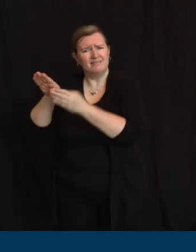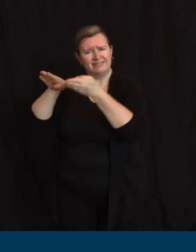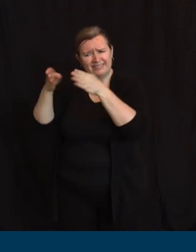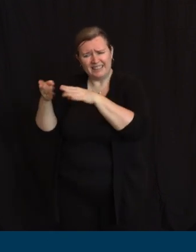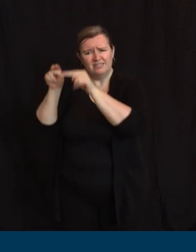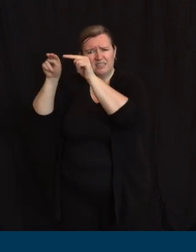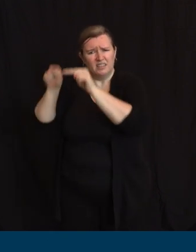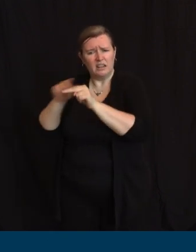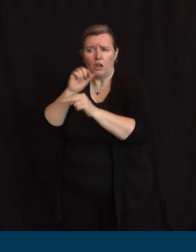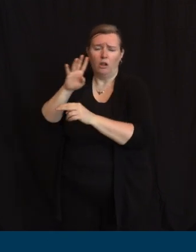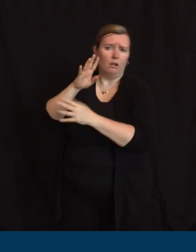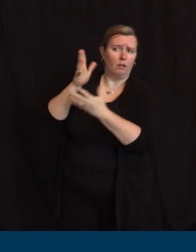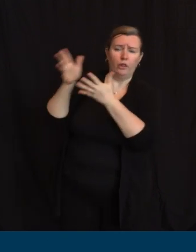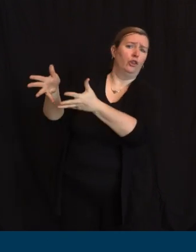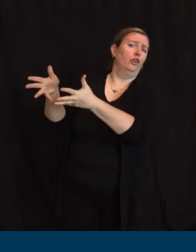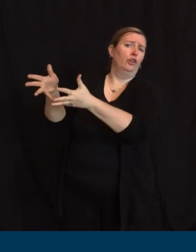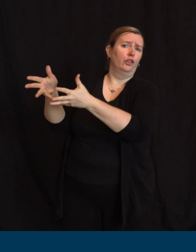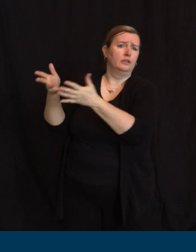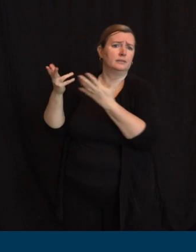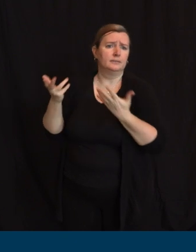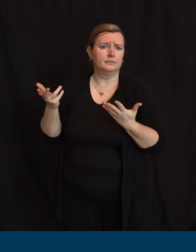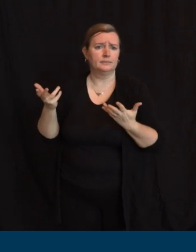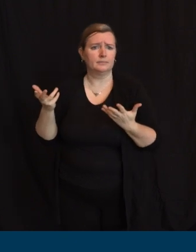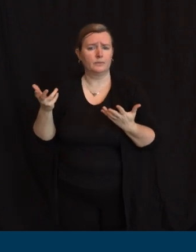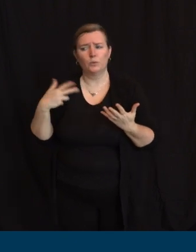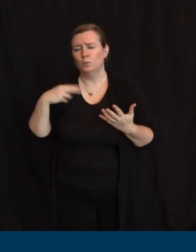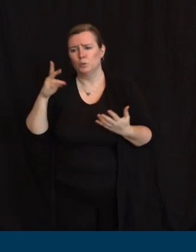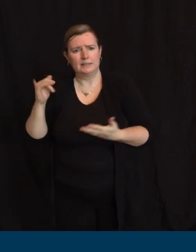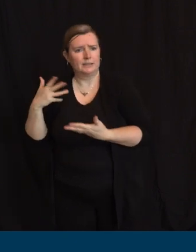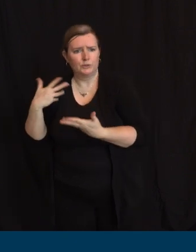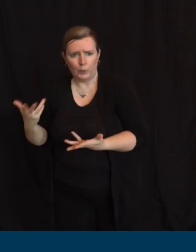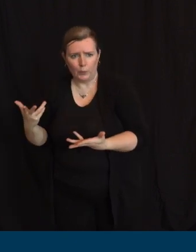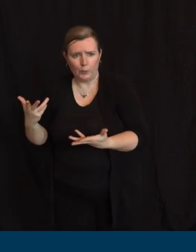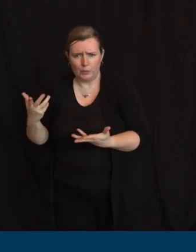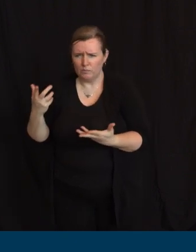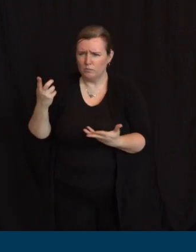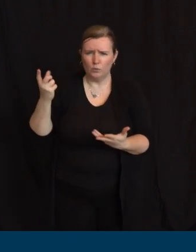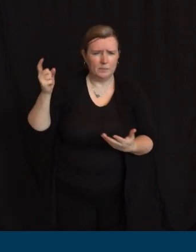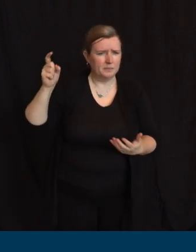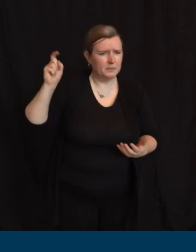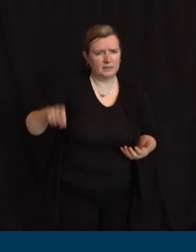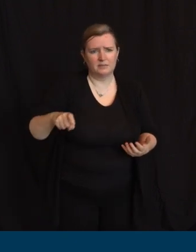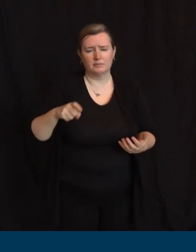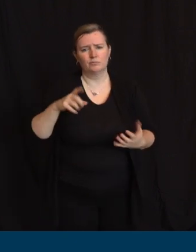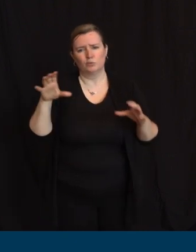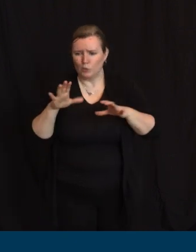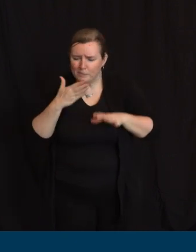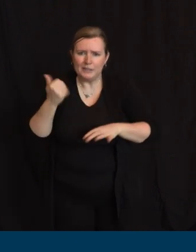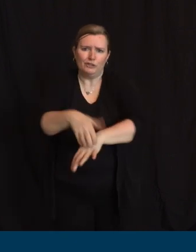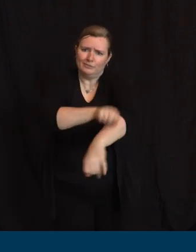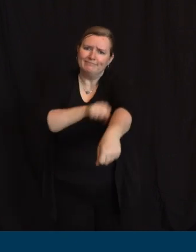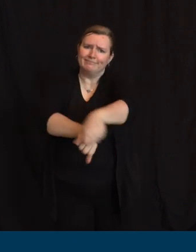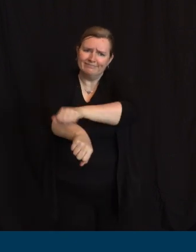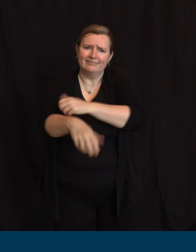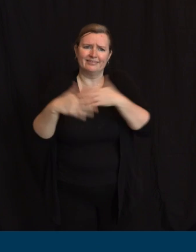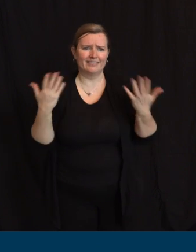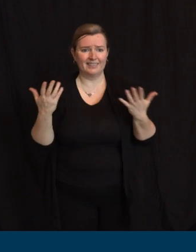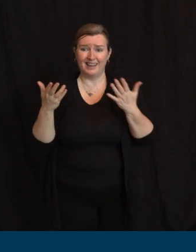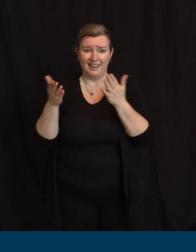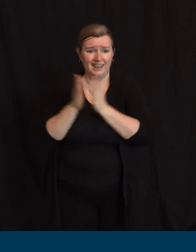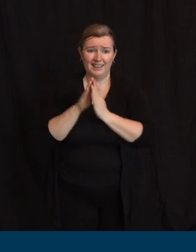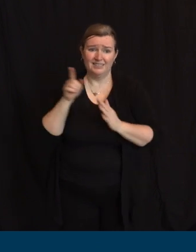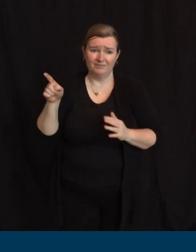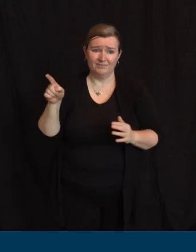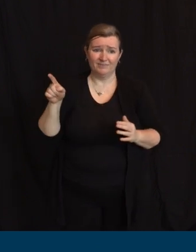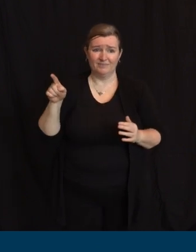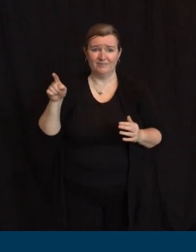and dignity. We can and must do better. I've asked the Attorney General to look into this matter,